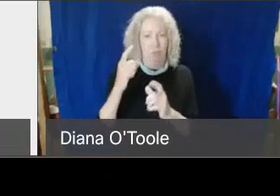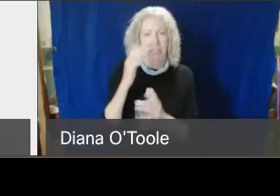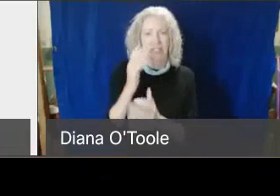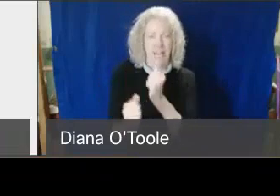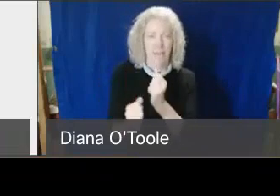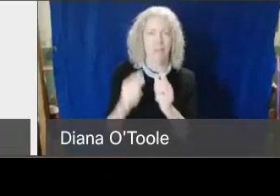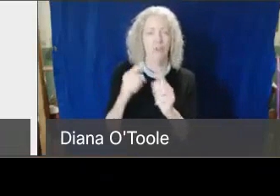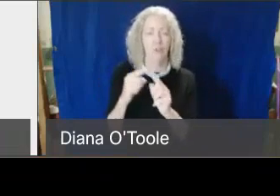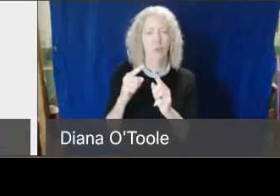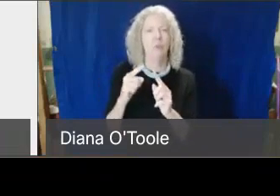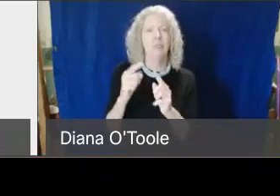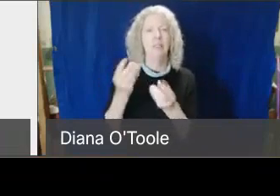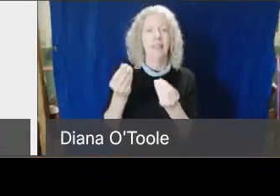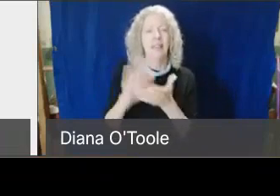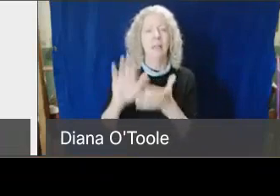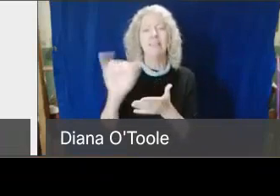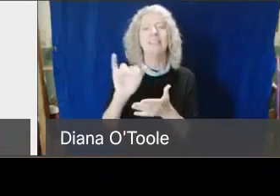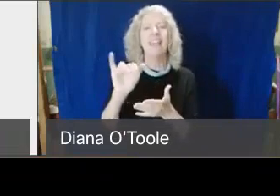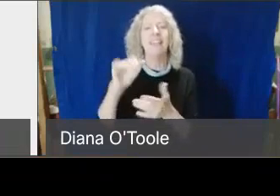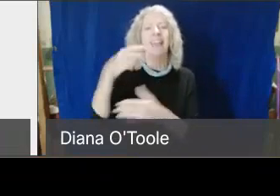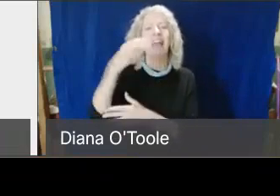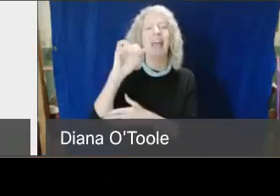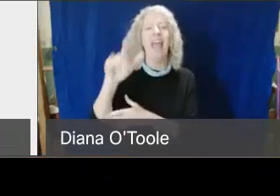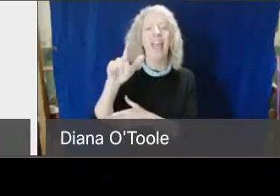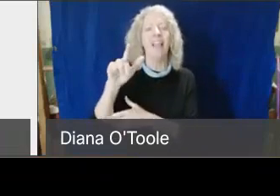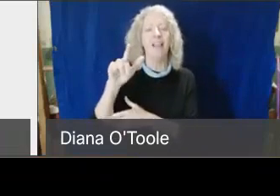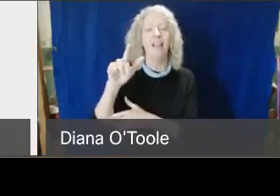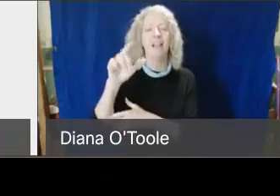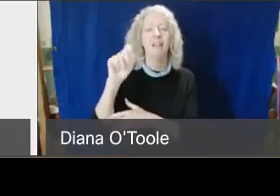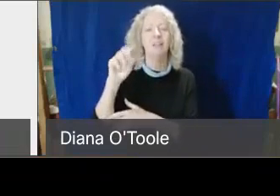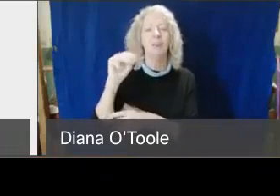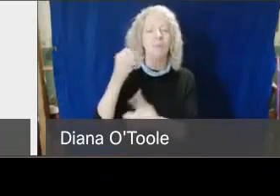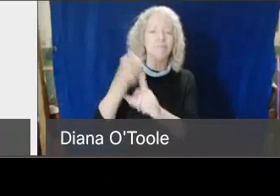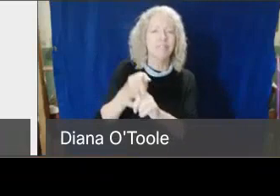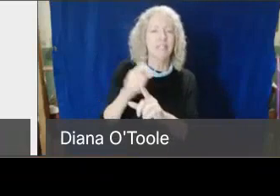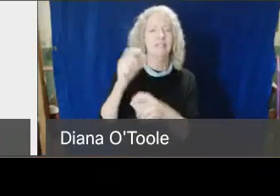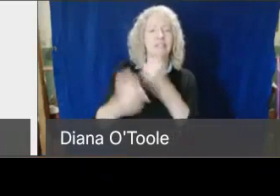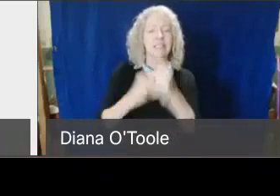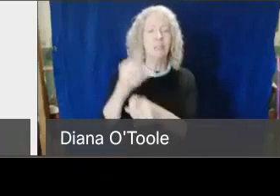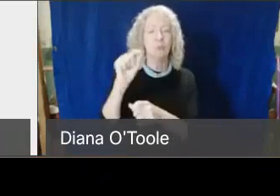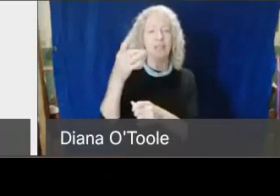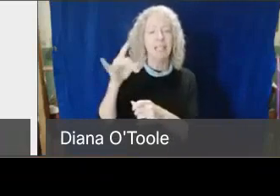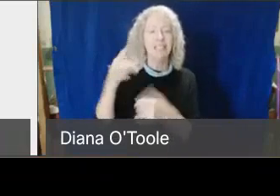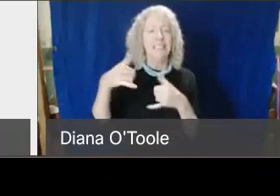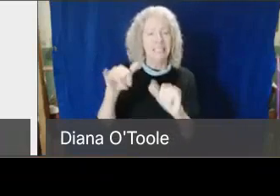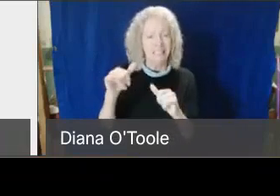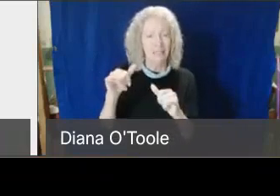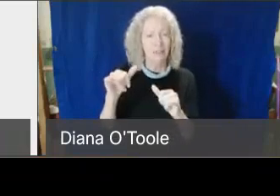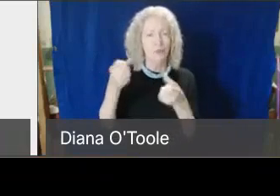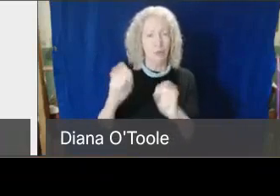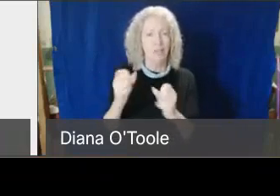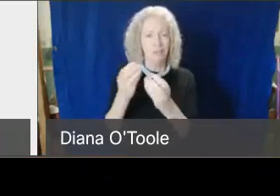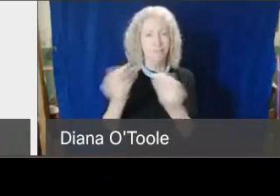the hailstorm in 2018 we're still recovering from. So roofing is ongoing, electrical